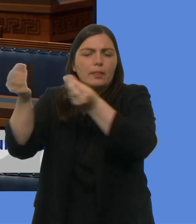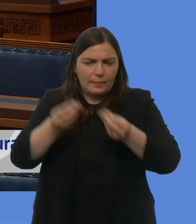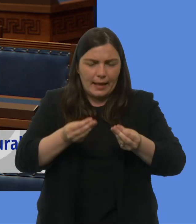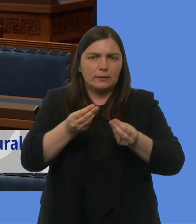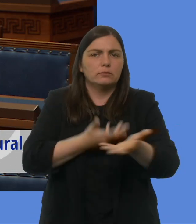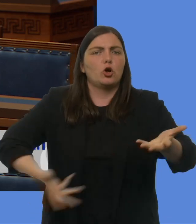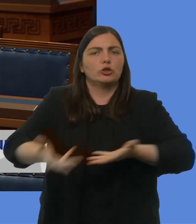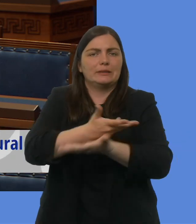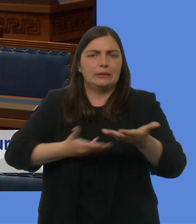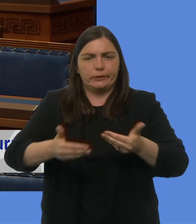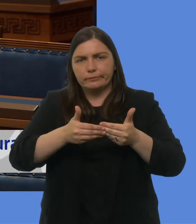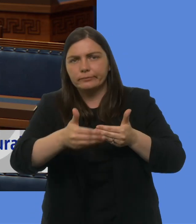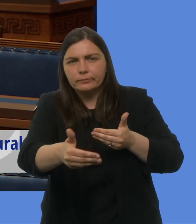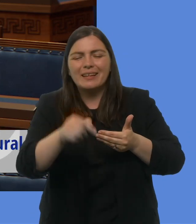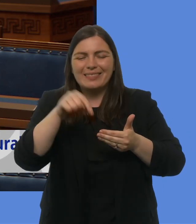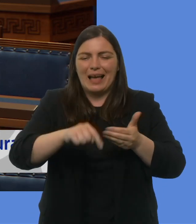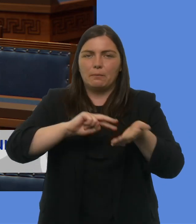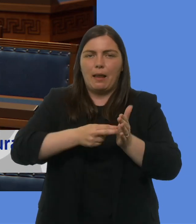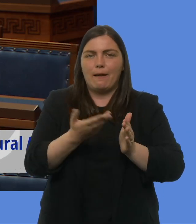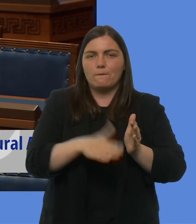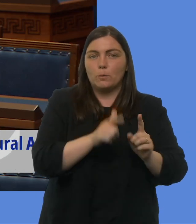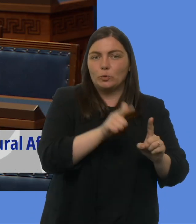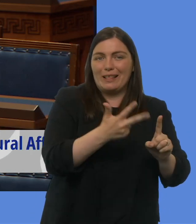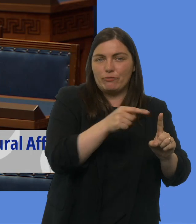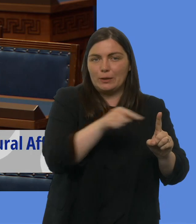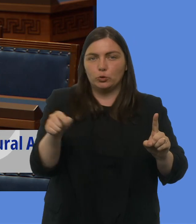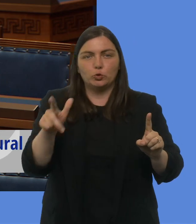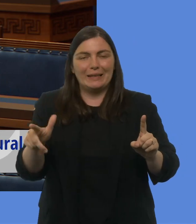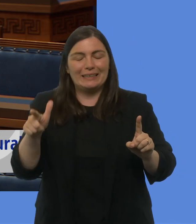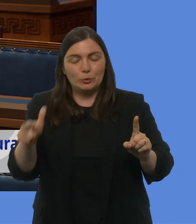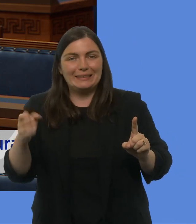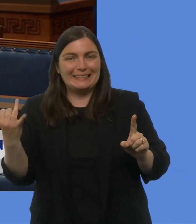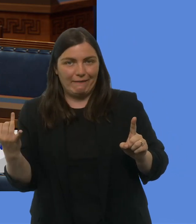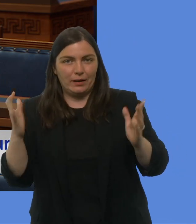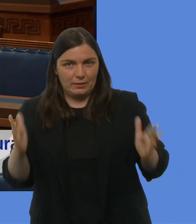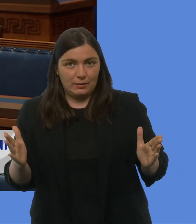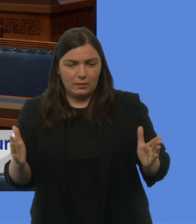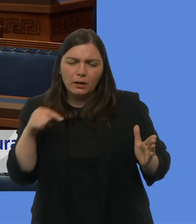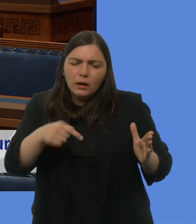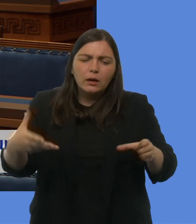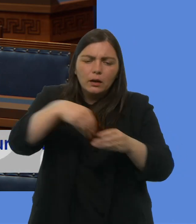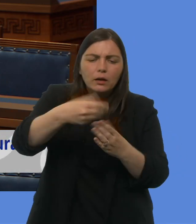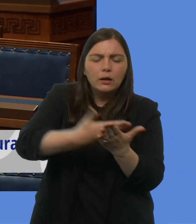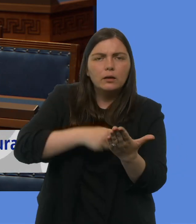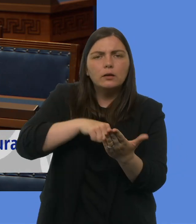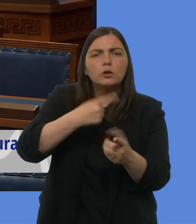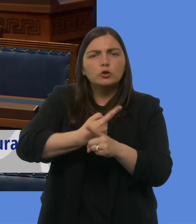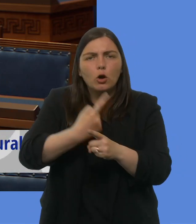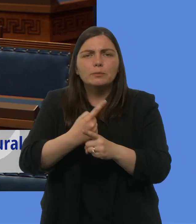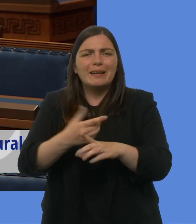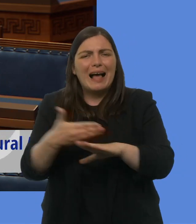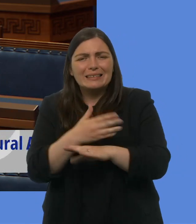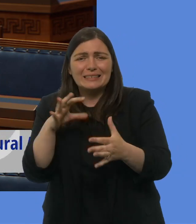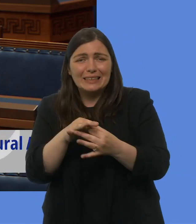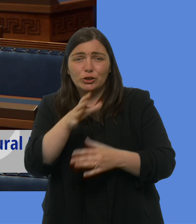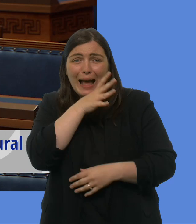from 2023 to 2027. Included within that is actions in relation to, for example, agriculture, waste, land use